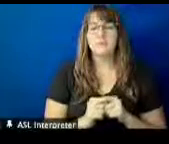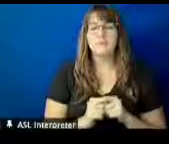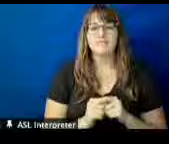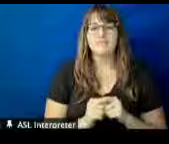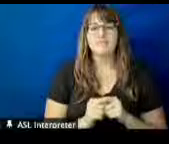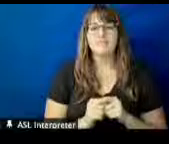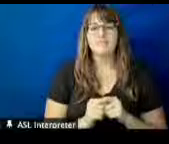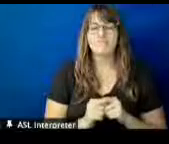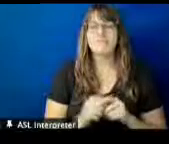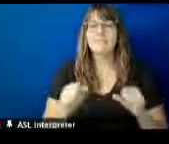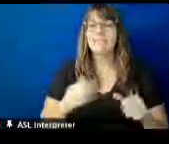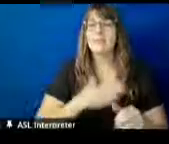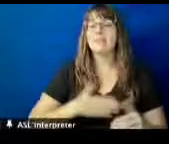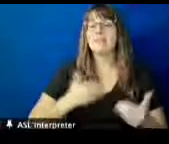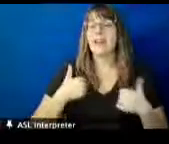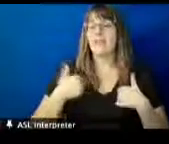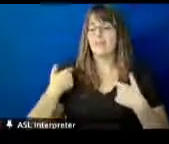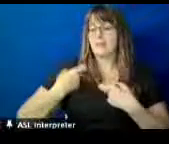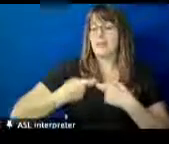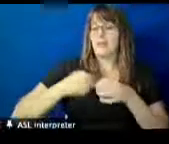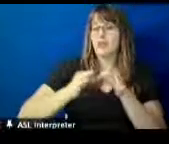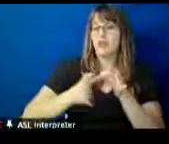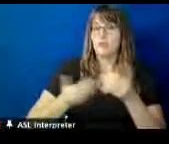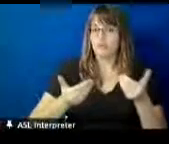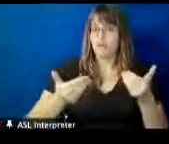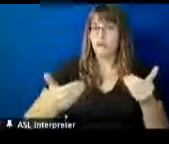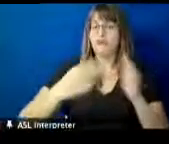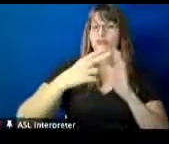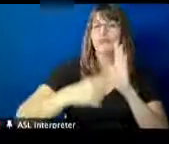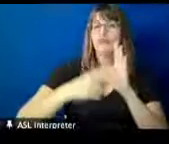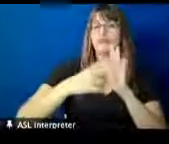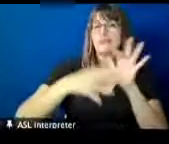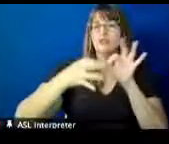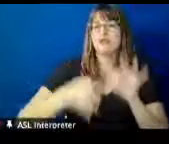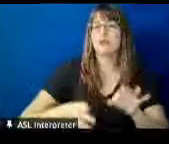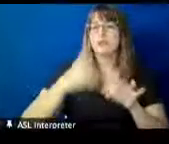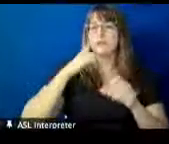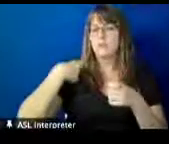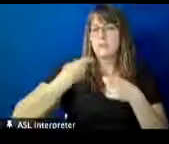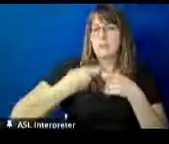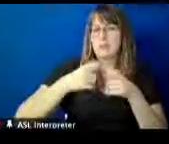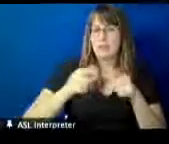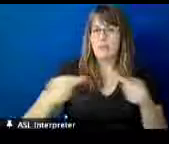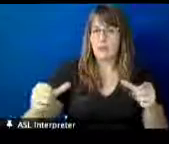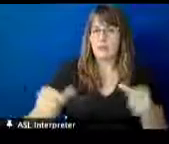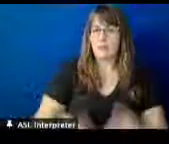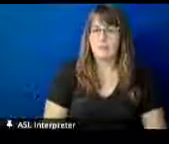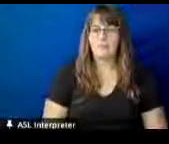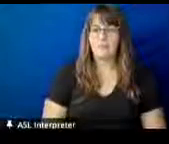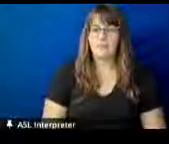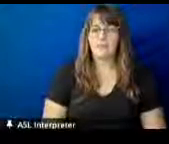Could I please have the Spanish interpreter go ahead and read the call-in instructions?